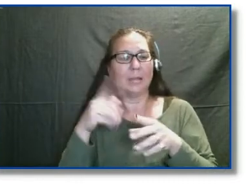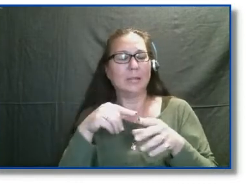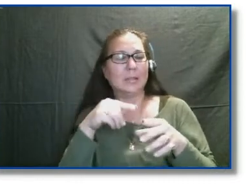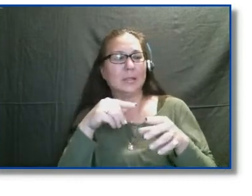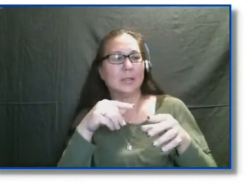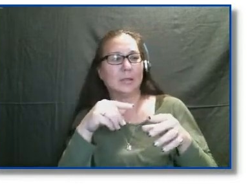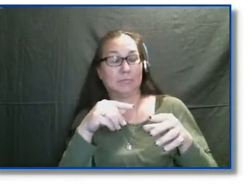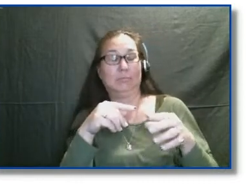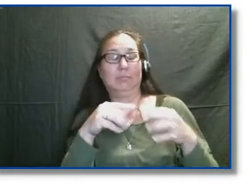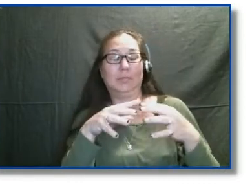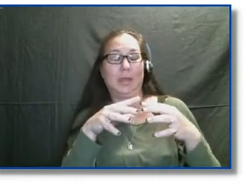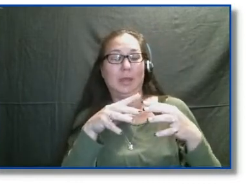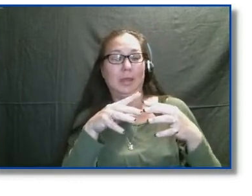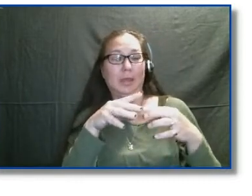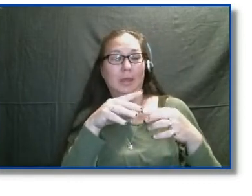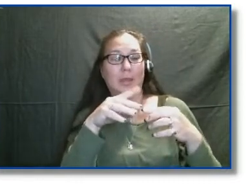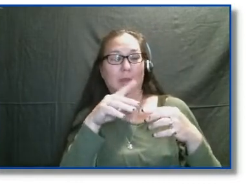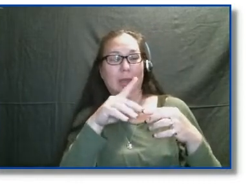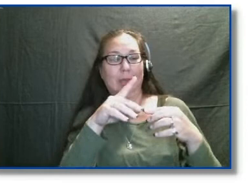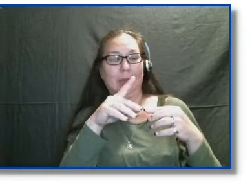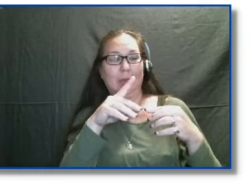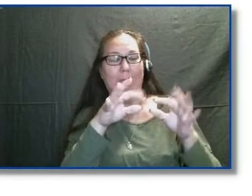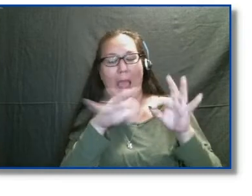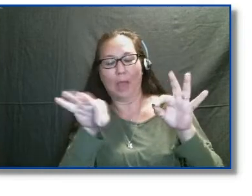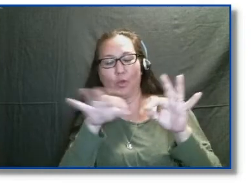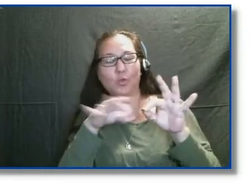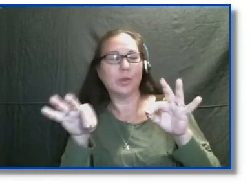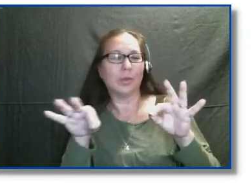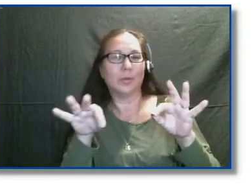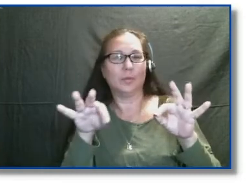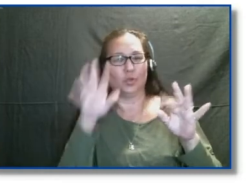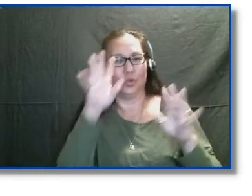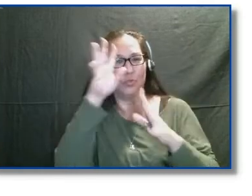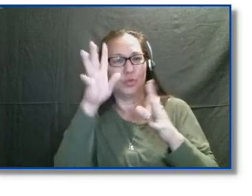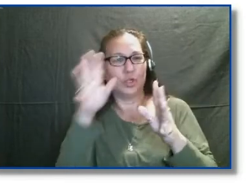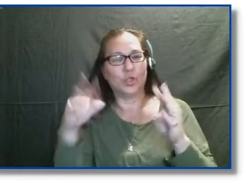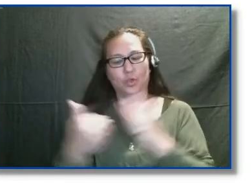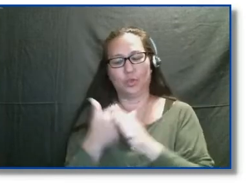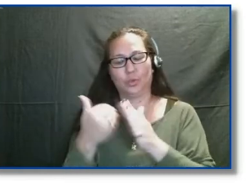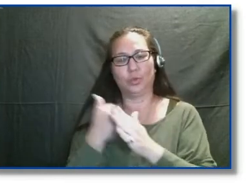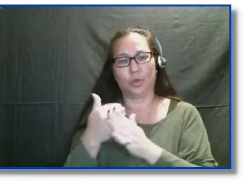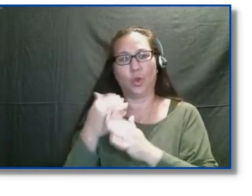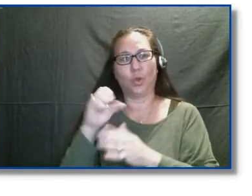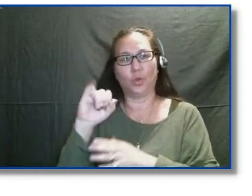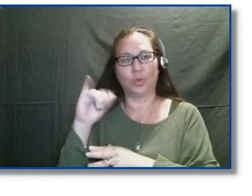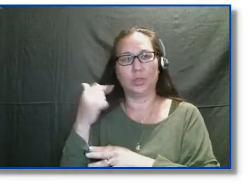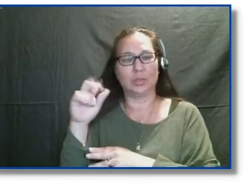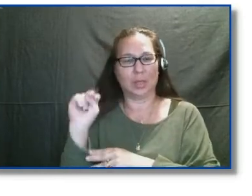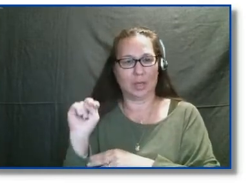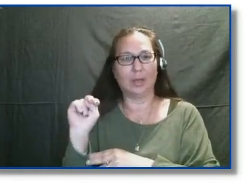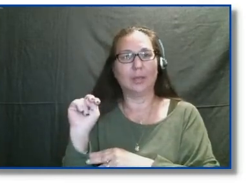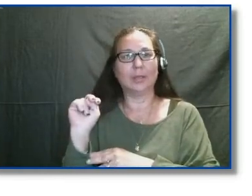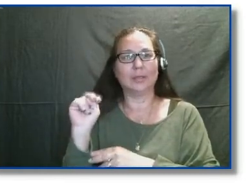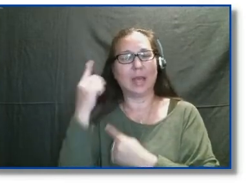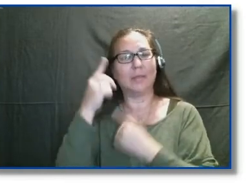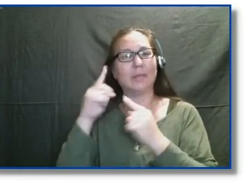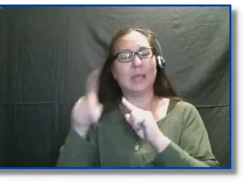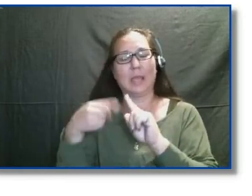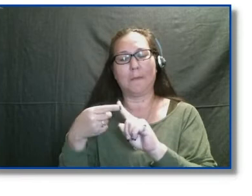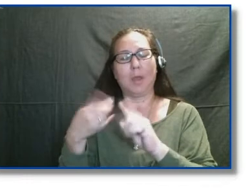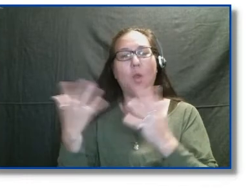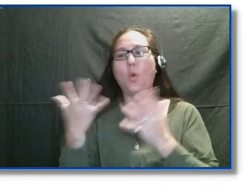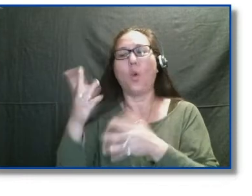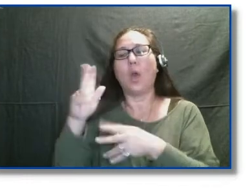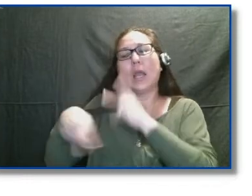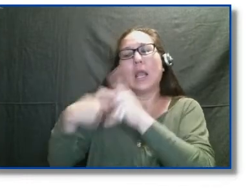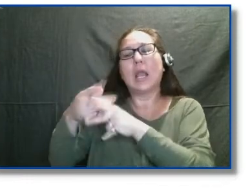vision, on all these signs, and to produce new signs, kind of alternative signs, and thinking about what kind of societies, what